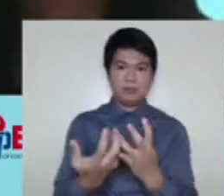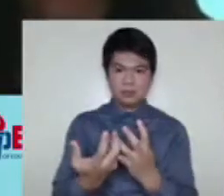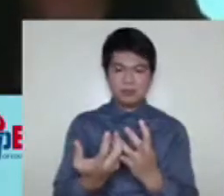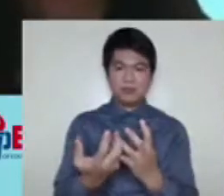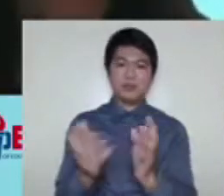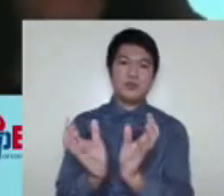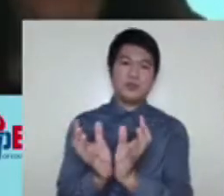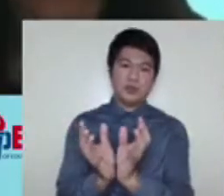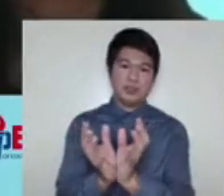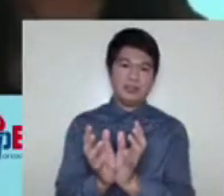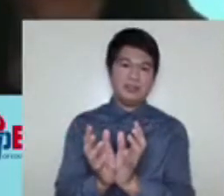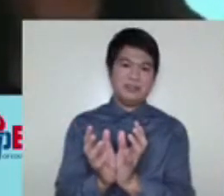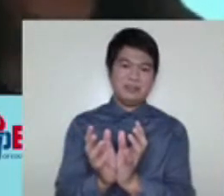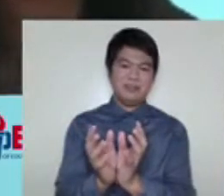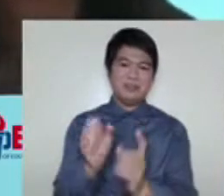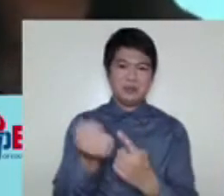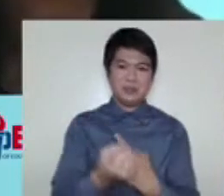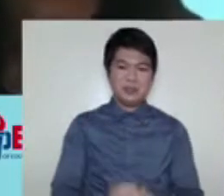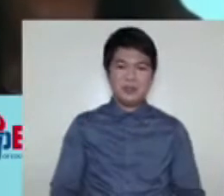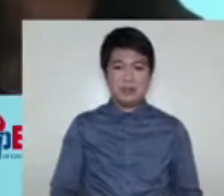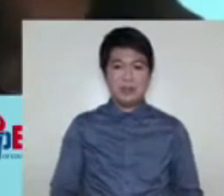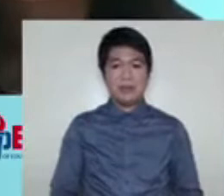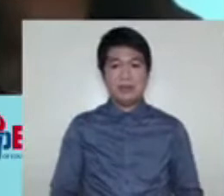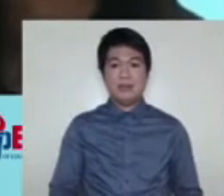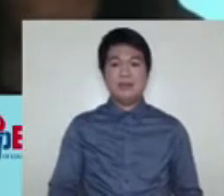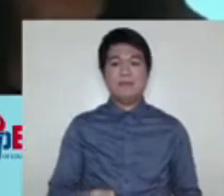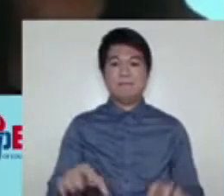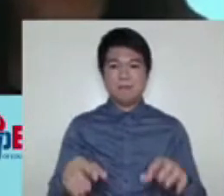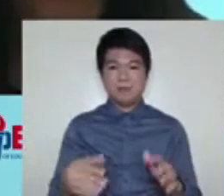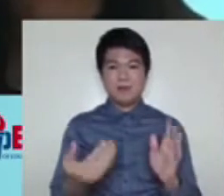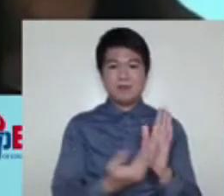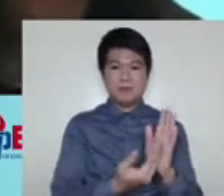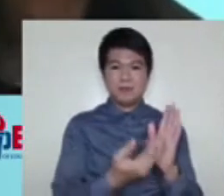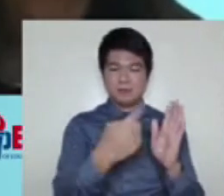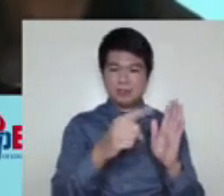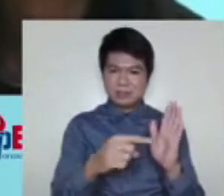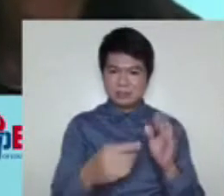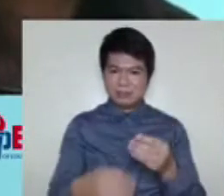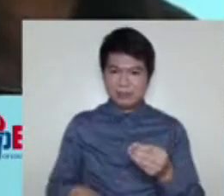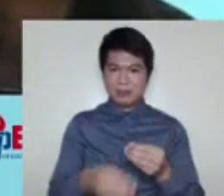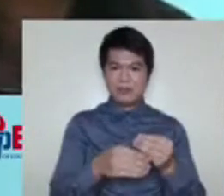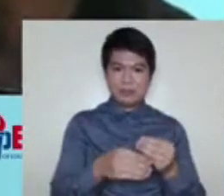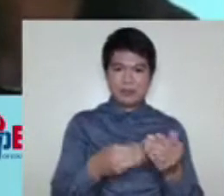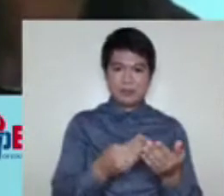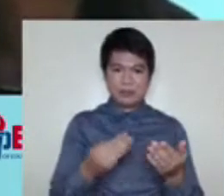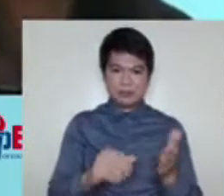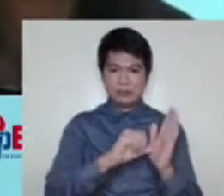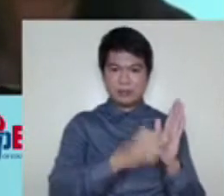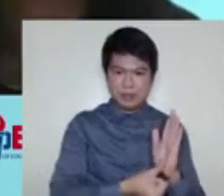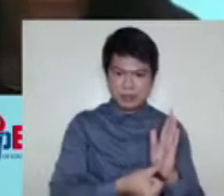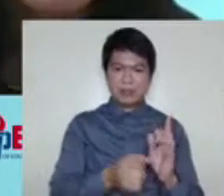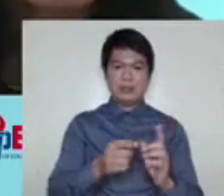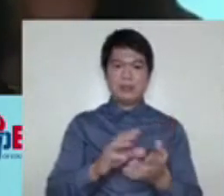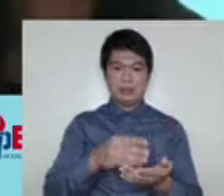Again, the means of verification, any supplemental material that highlights the maintaining of the learning environment responsive to